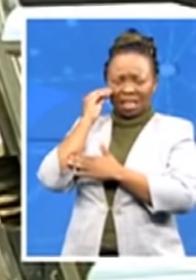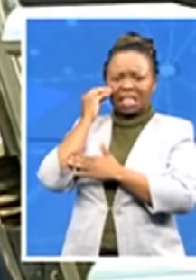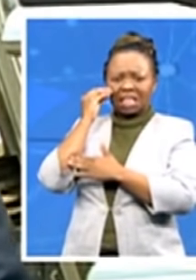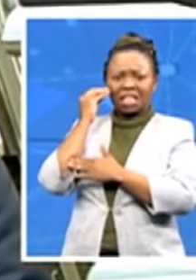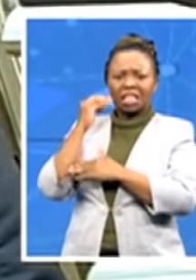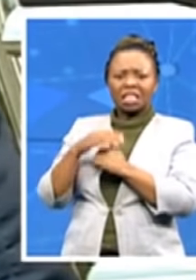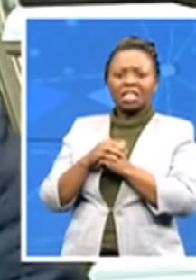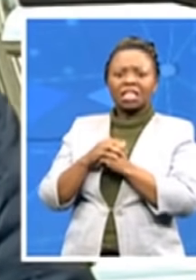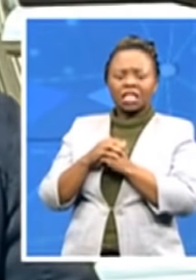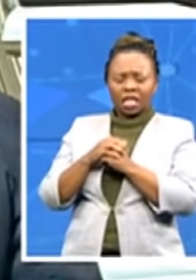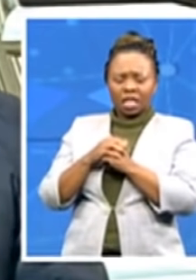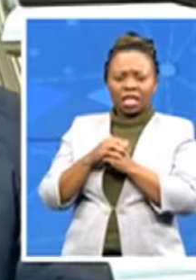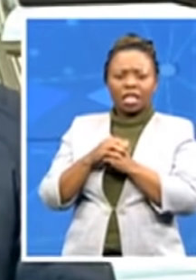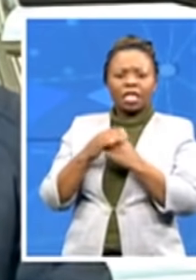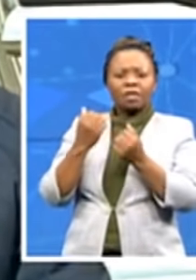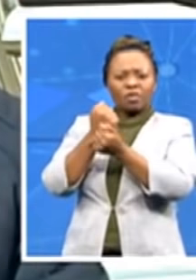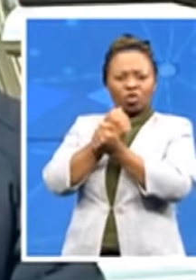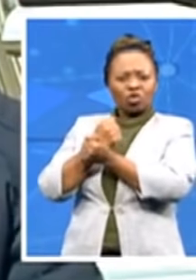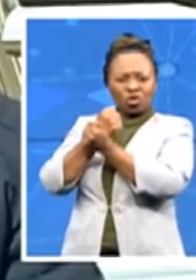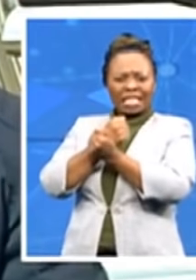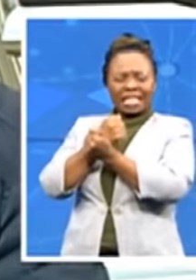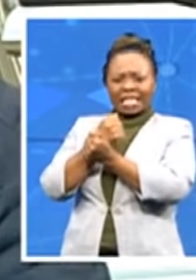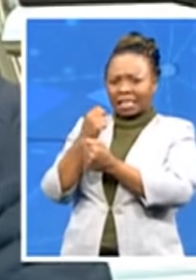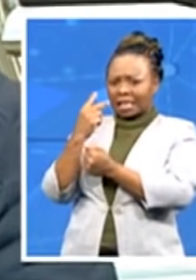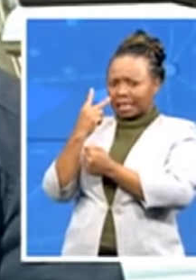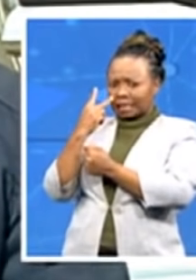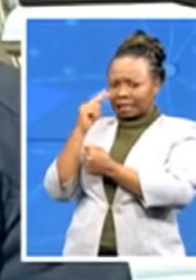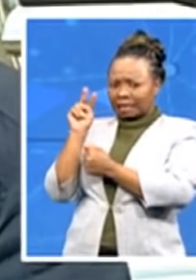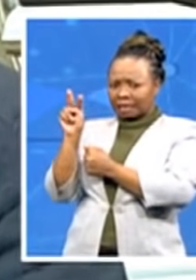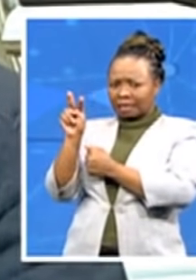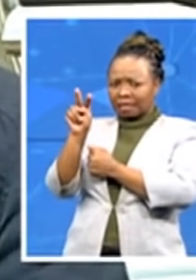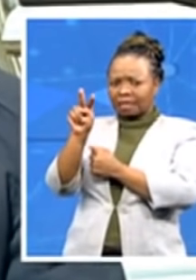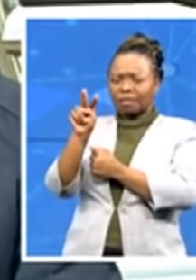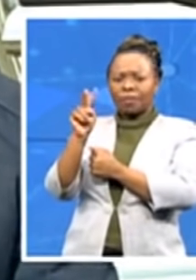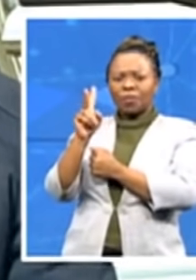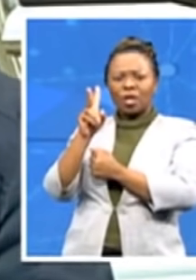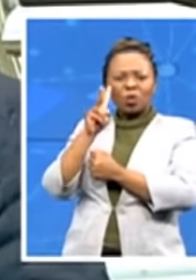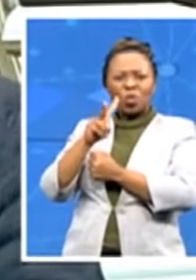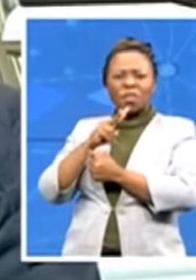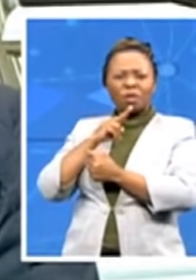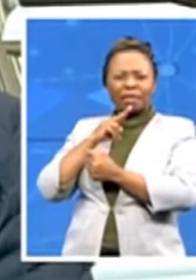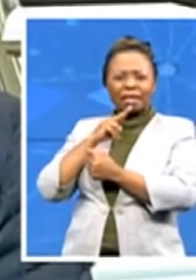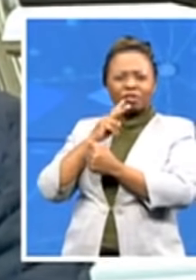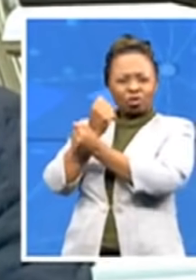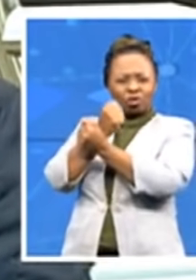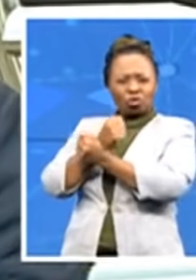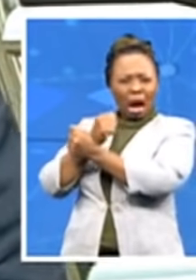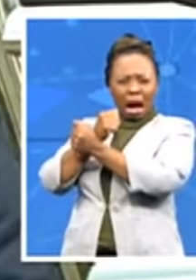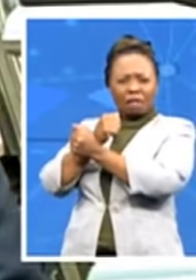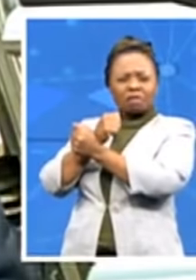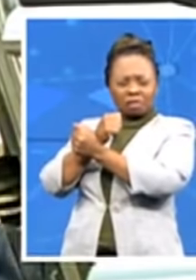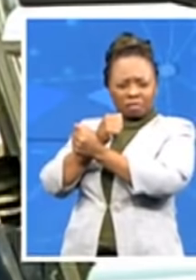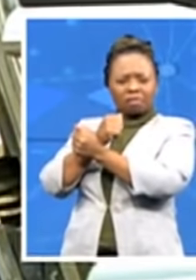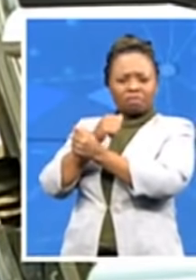about 1,000 to 2,000 trucks, moving to South Africa, crossing over to South Africa from Zimbabwe